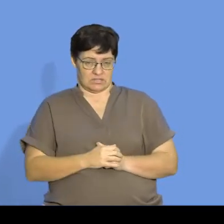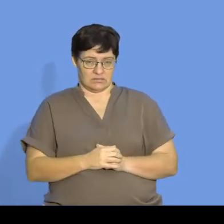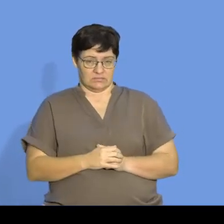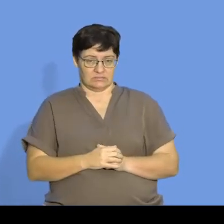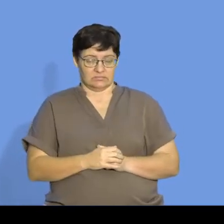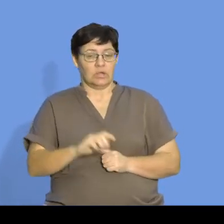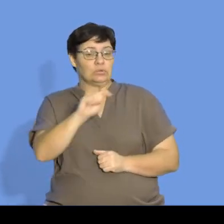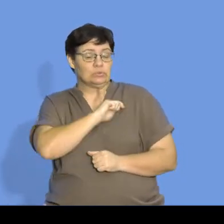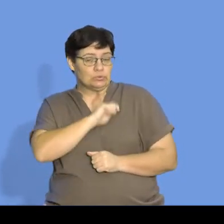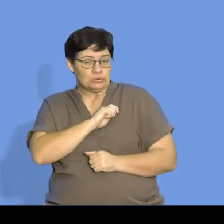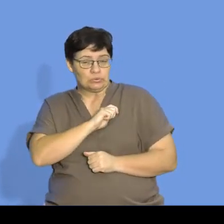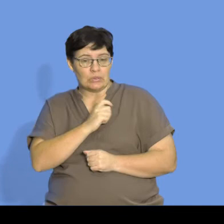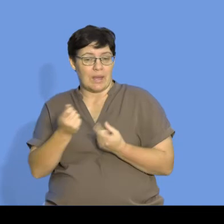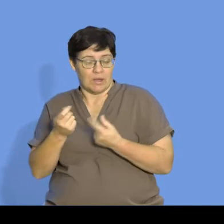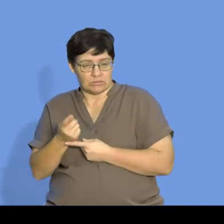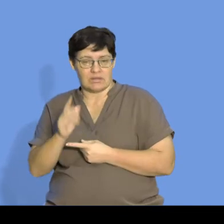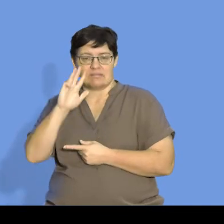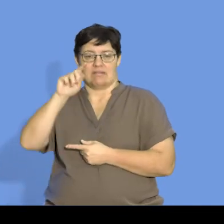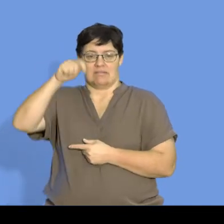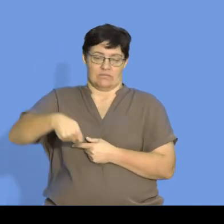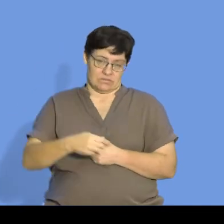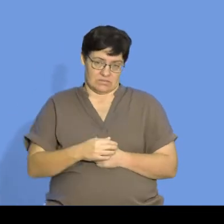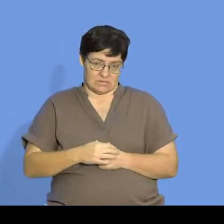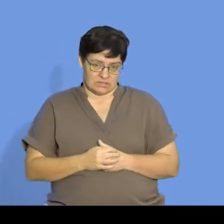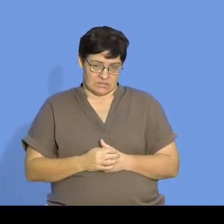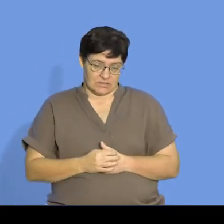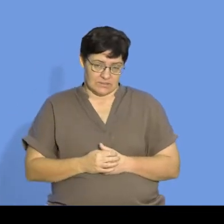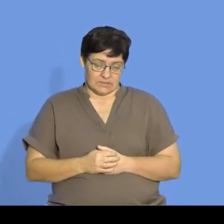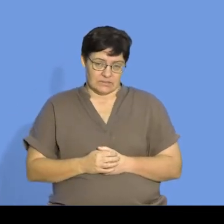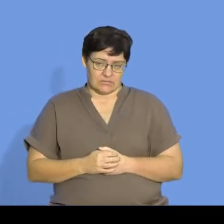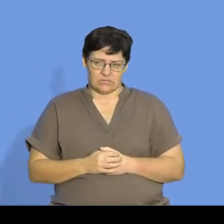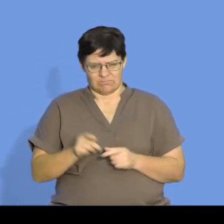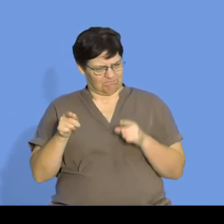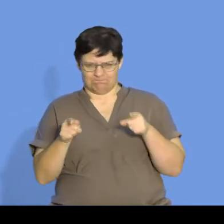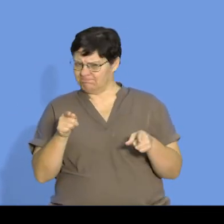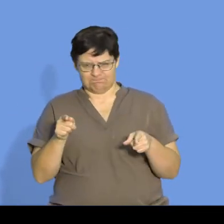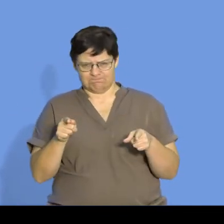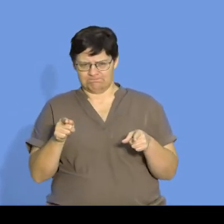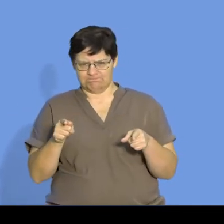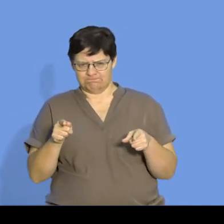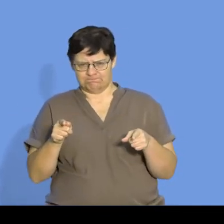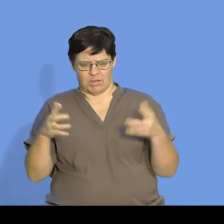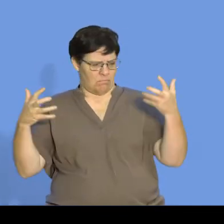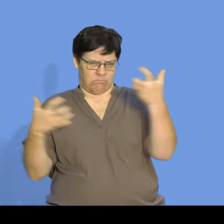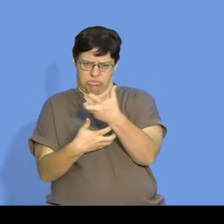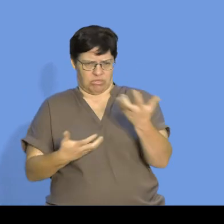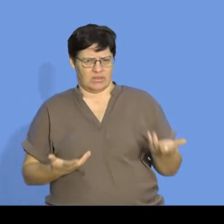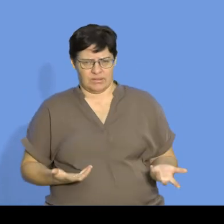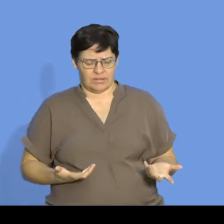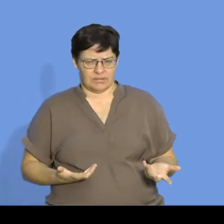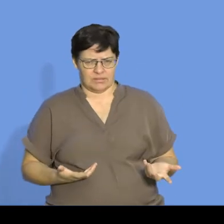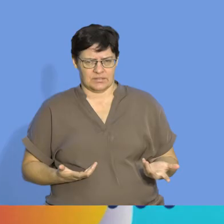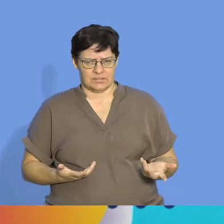6,200 and the actual figure was 9,000. So clearly there's a discrepancy,